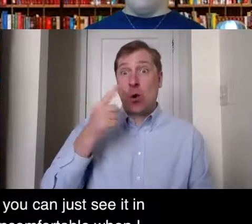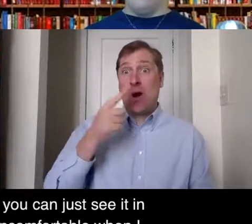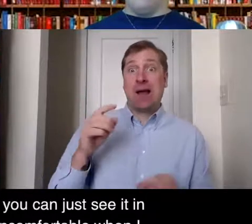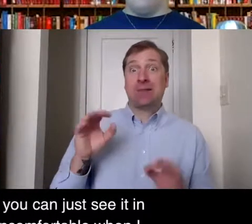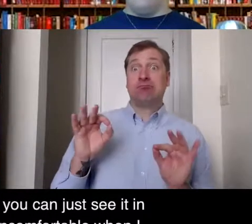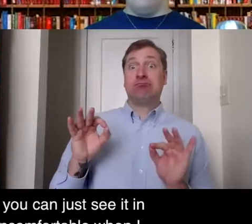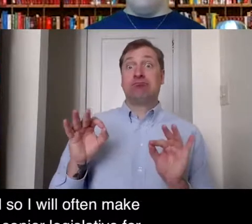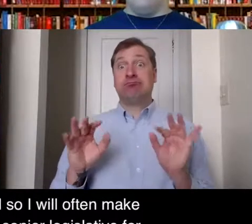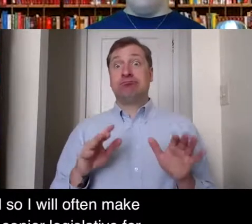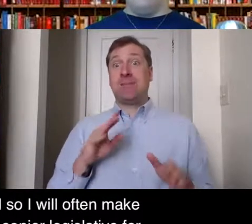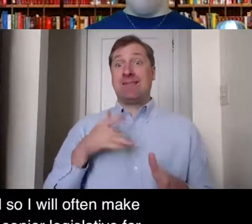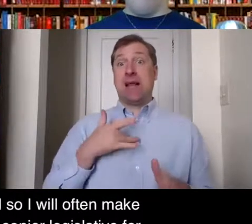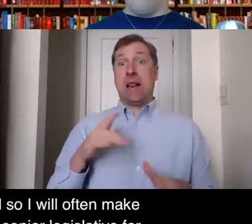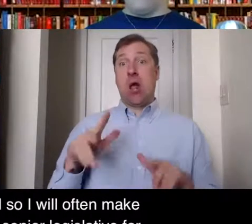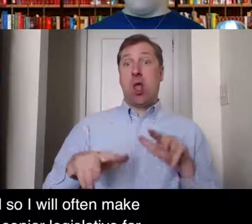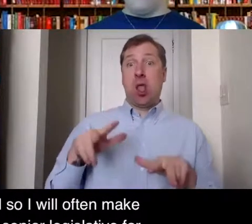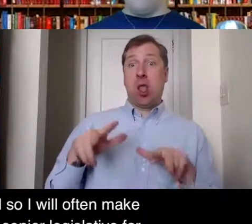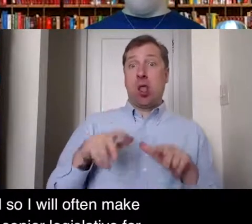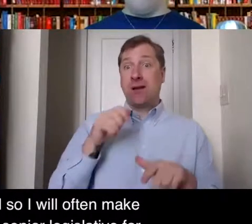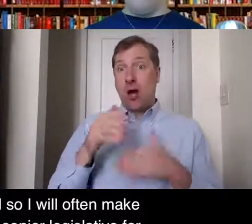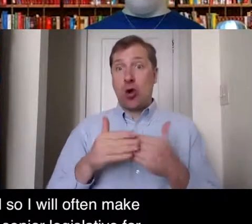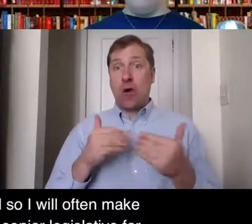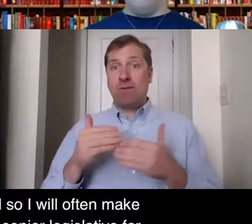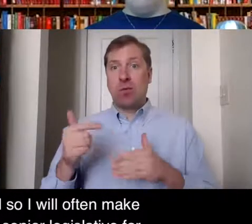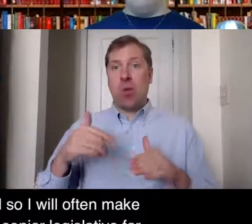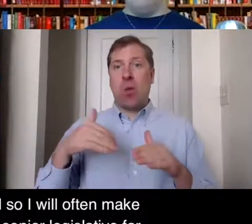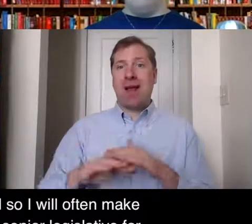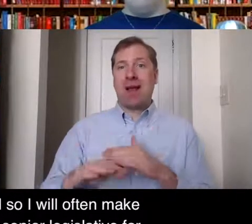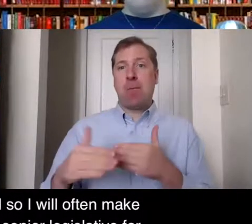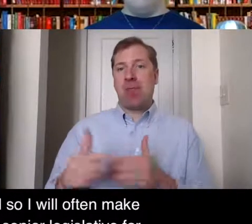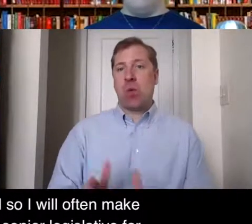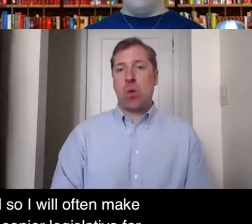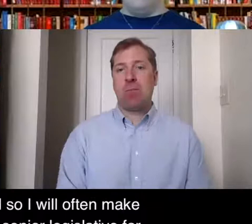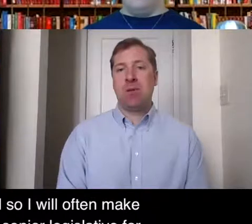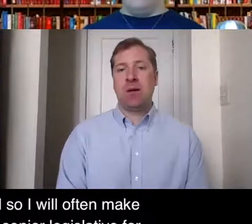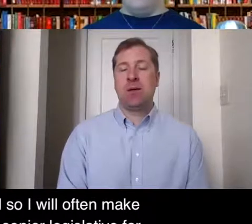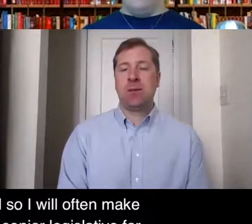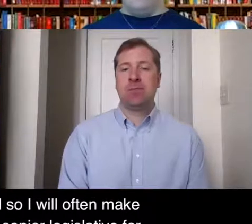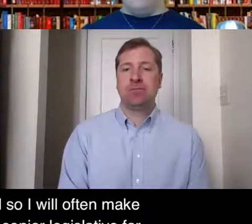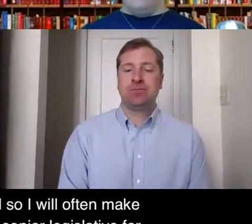They're uncomfortable when I walk in the door. And